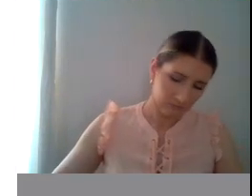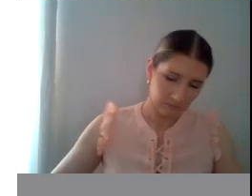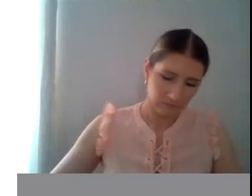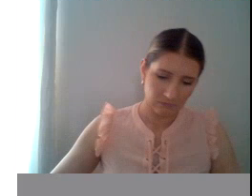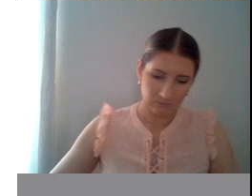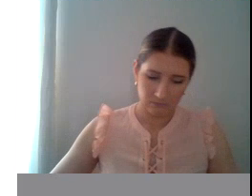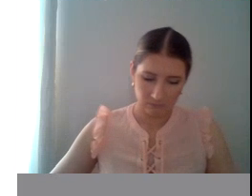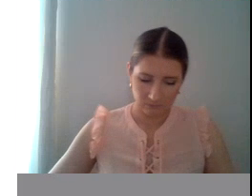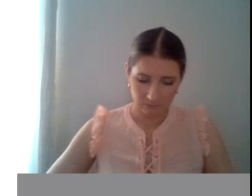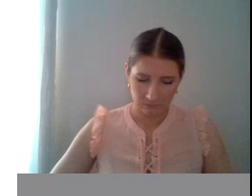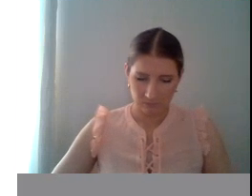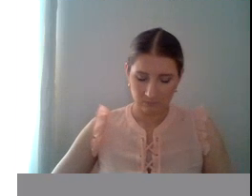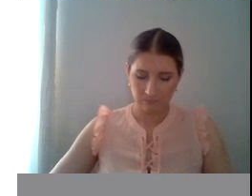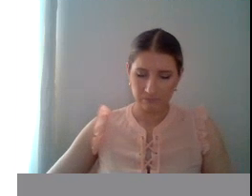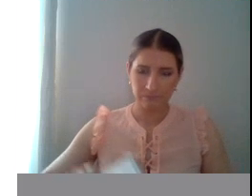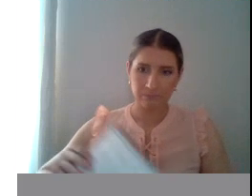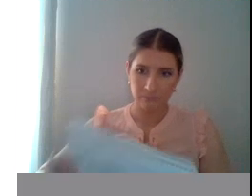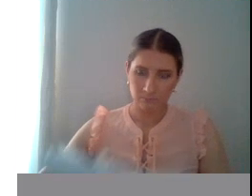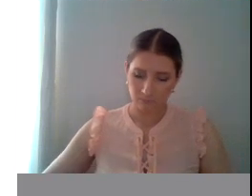ask women at their first